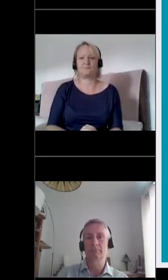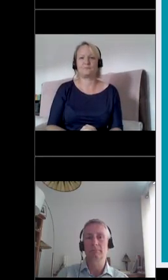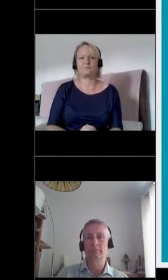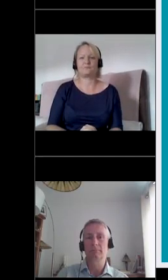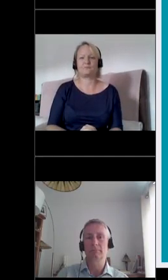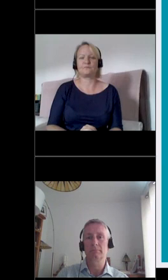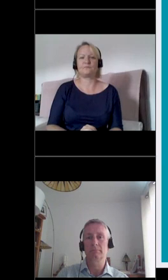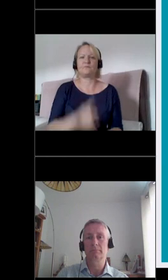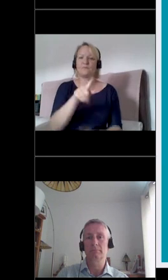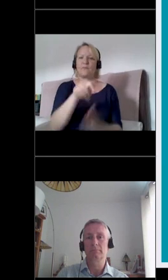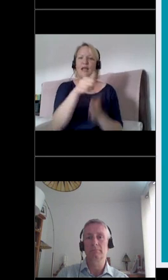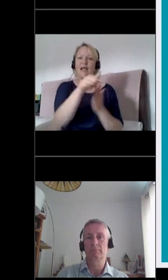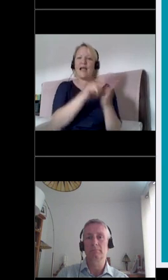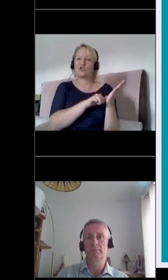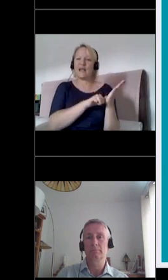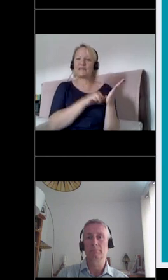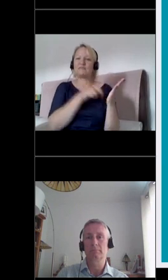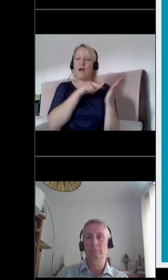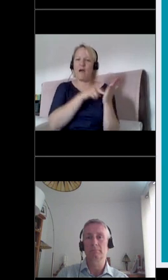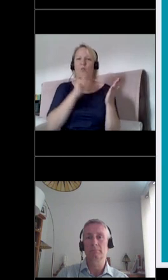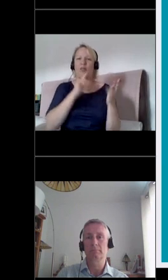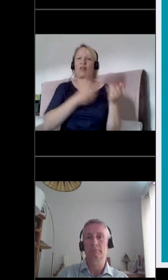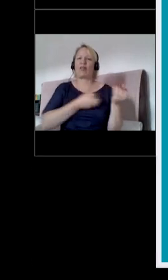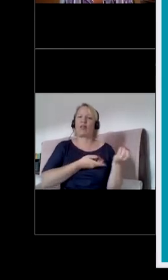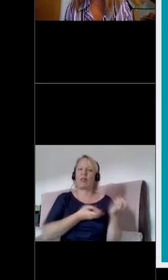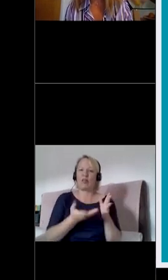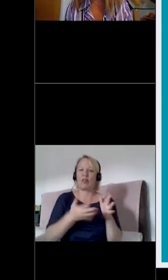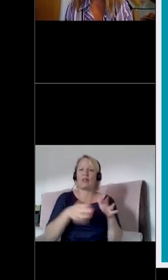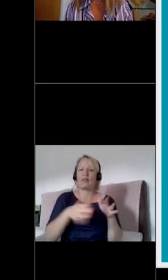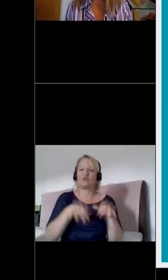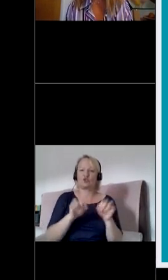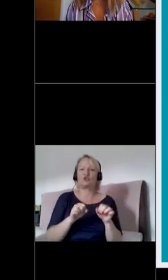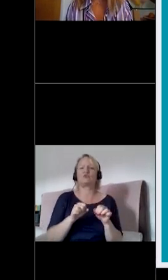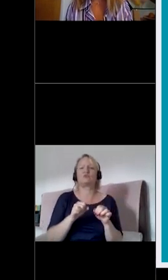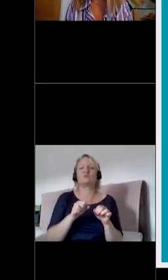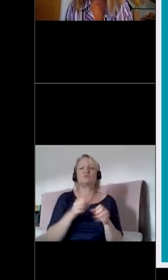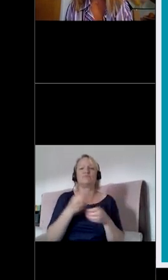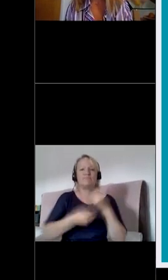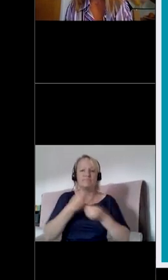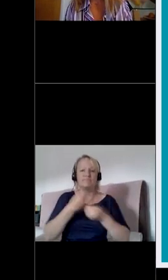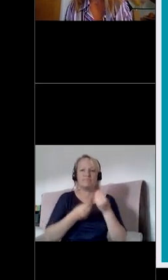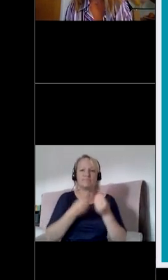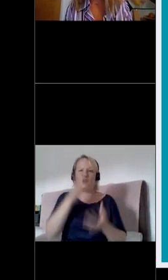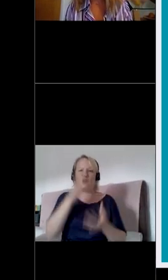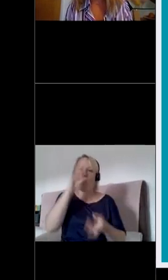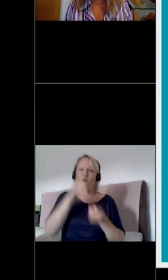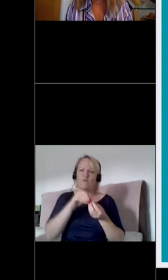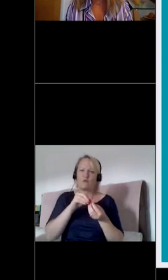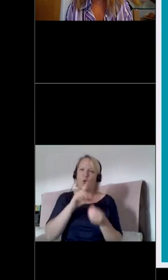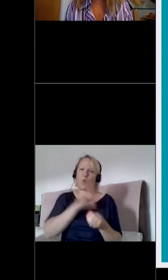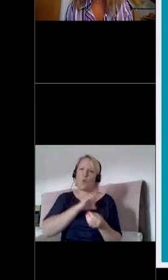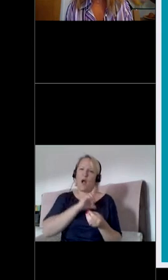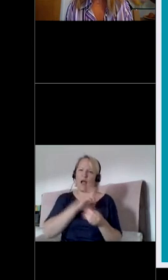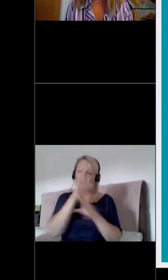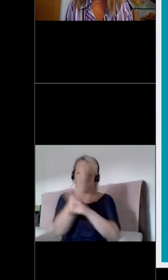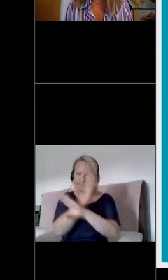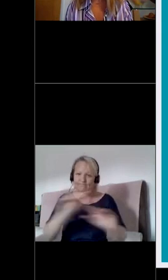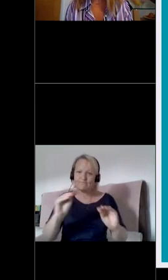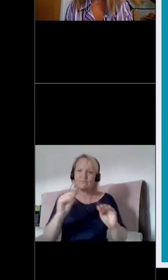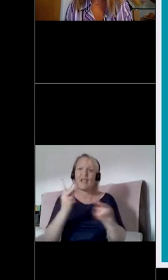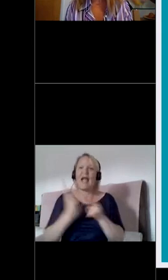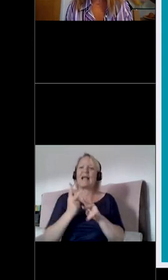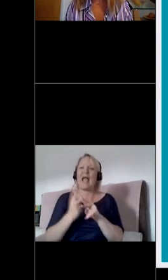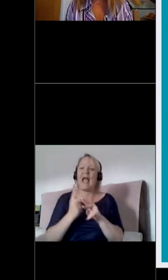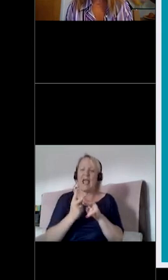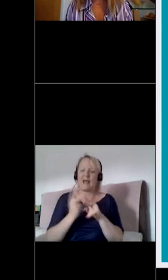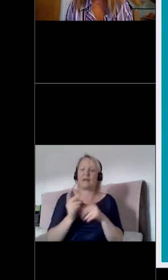We're going to begin this evening with an introduction to the Lower Thames Crossing project and give you an overview of why we're consulting again. We'll also let